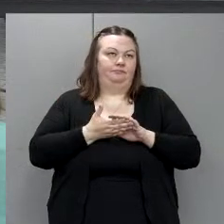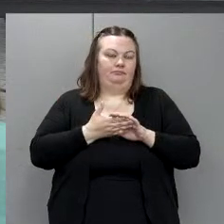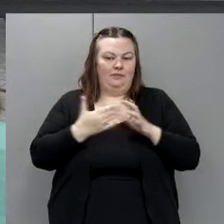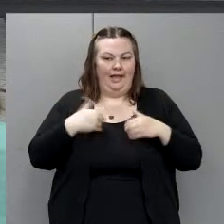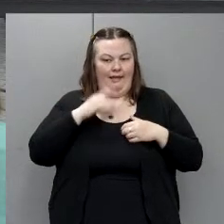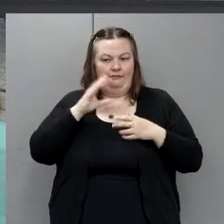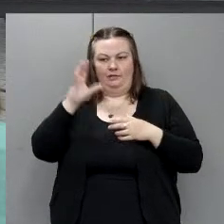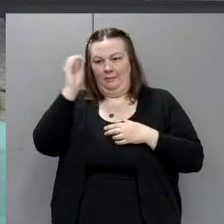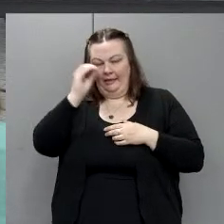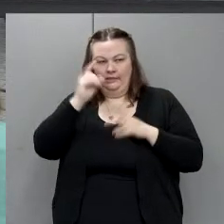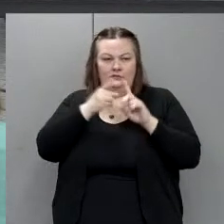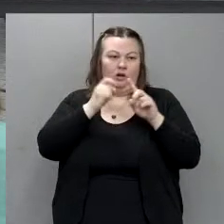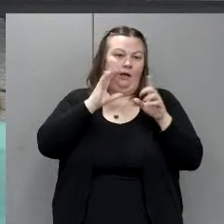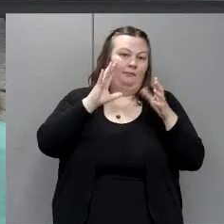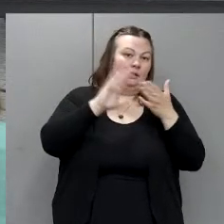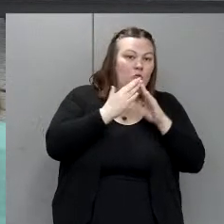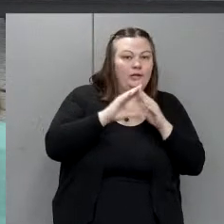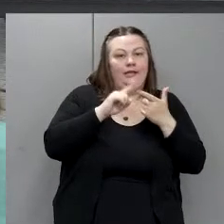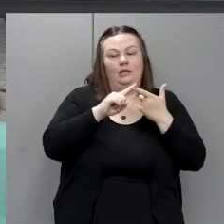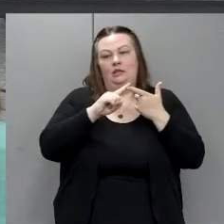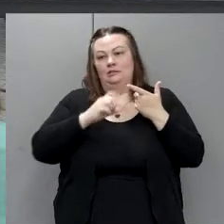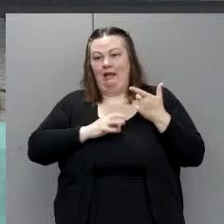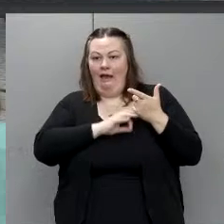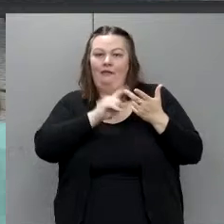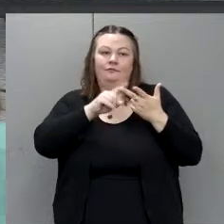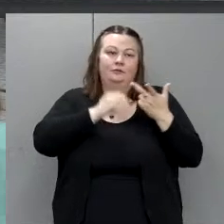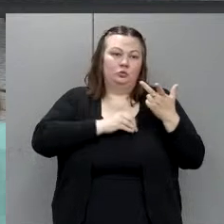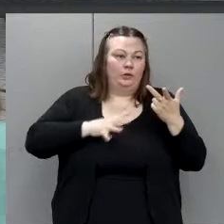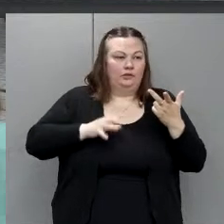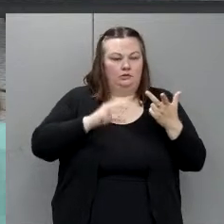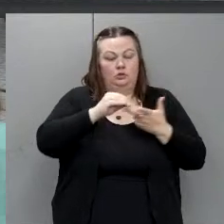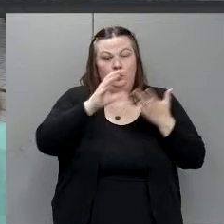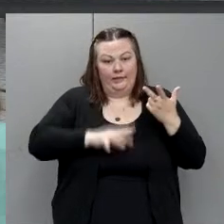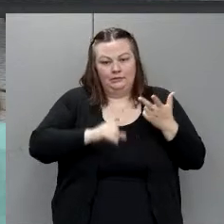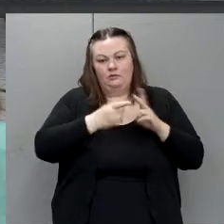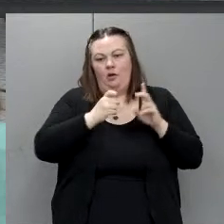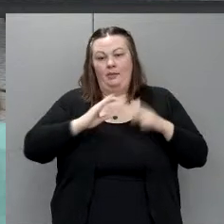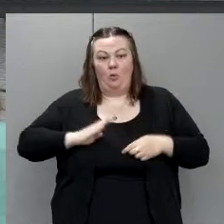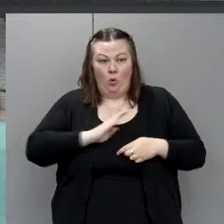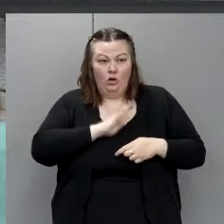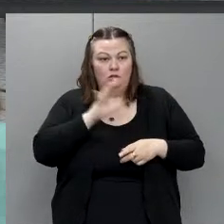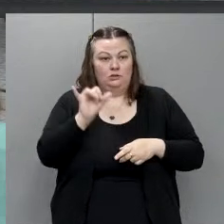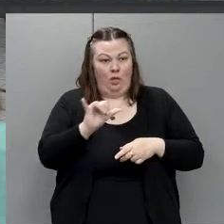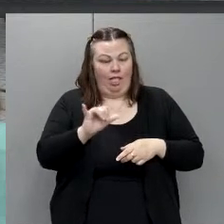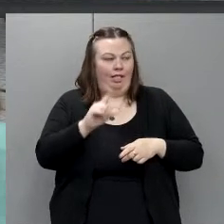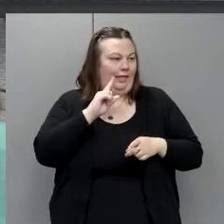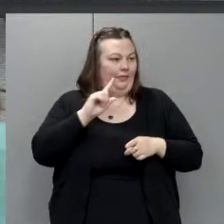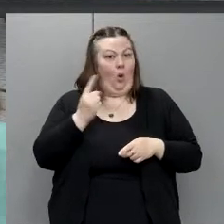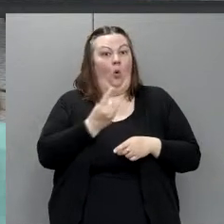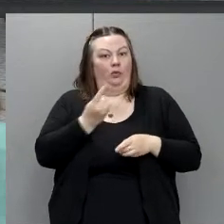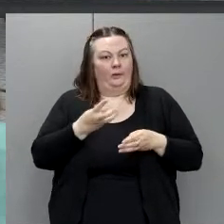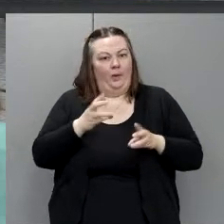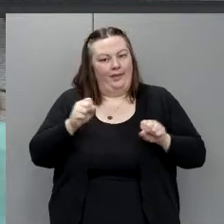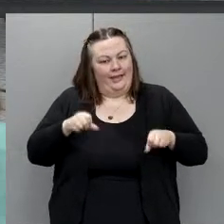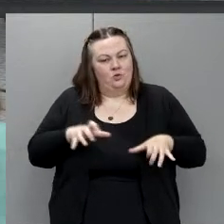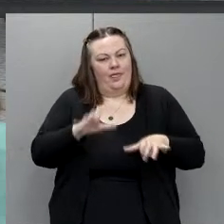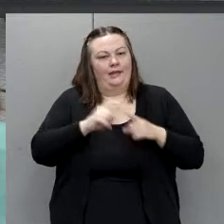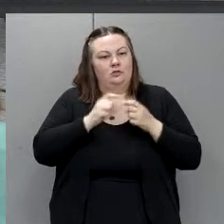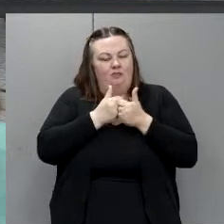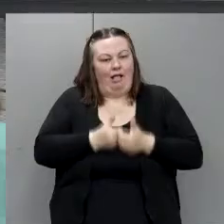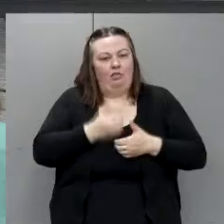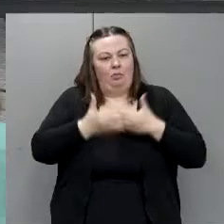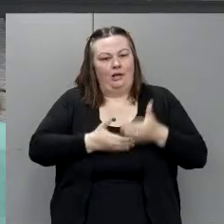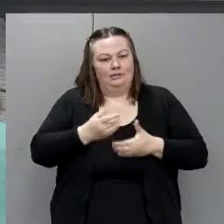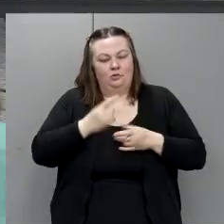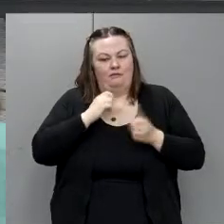input from the community, from the faculty, from students, as well as from the board. And the only way that we can do that is to adhere to the process that